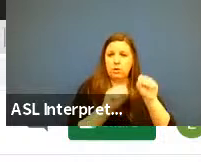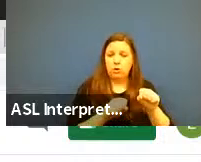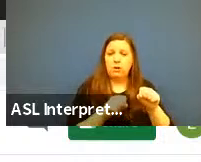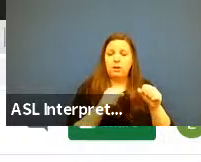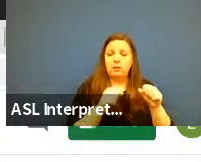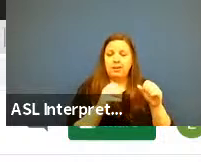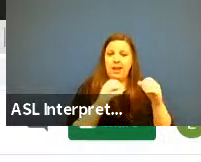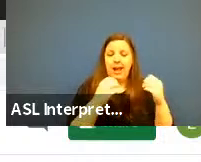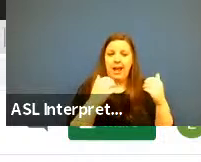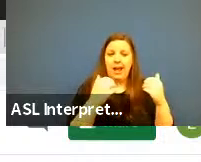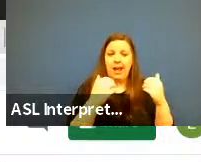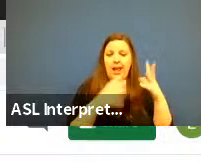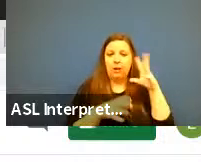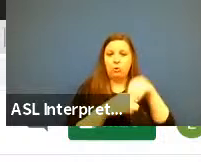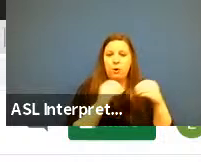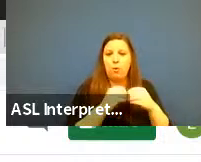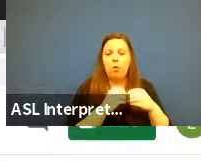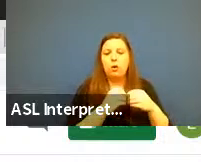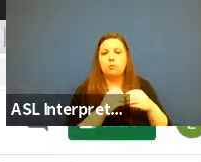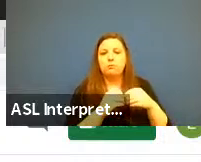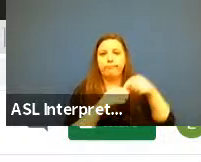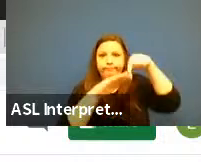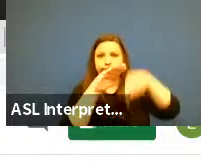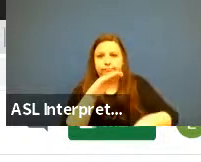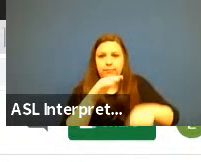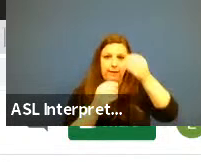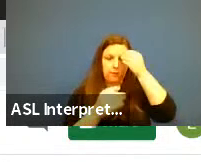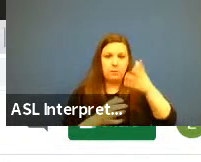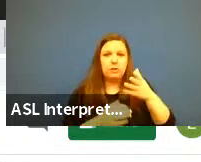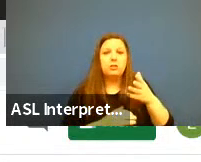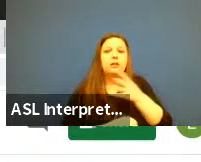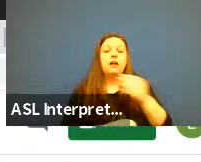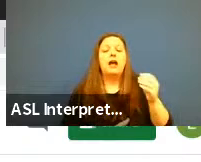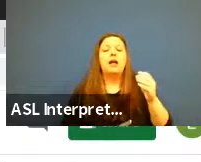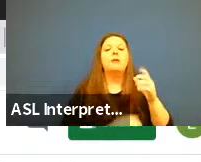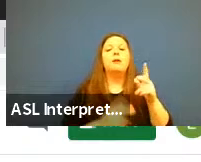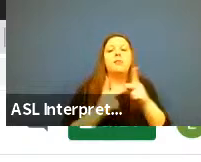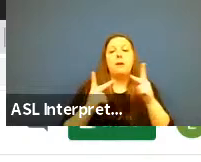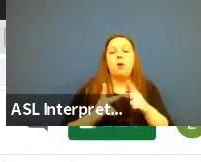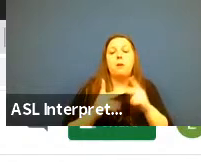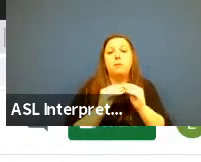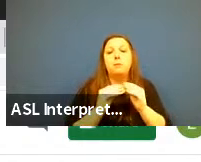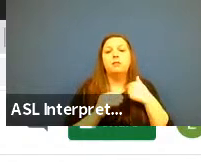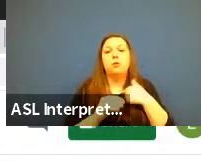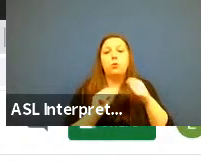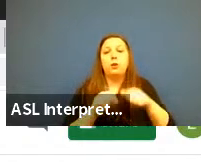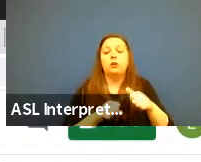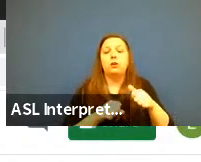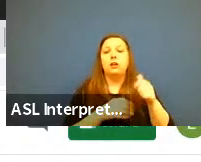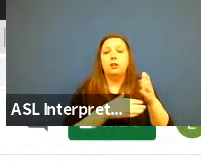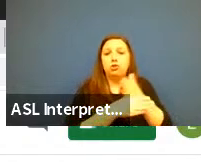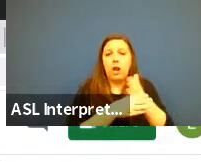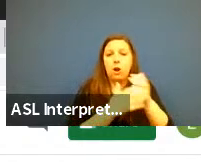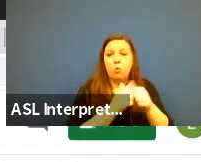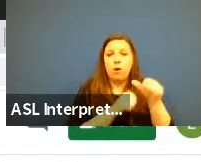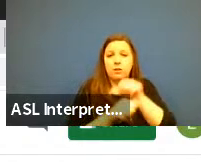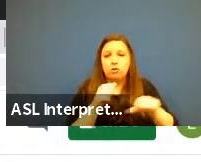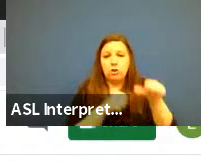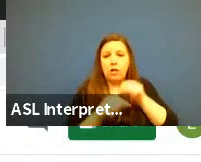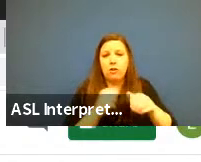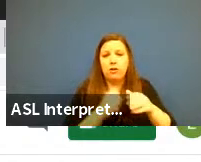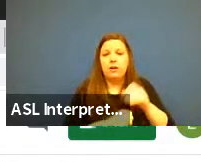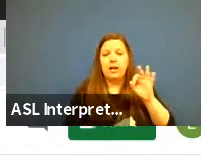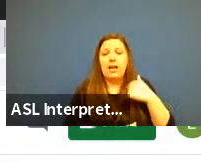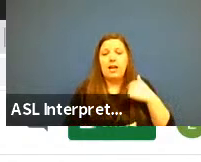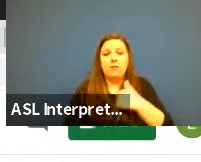property committee, we could share minutes of property committee meetings with each other with some sort of, I don't think those would be, if we said that they were not